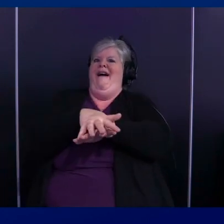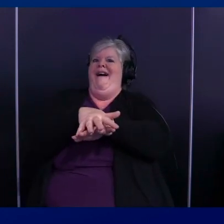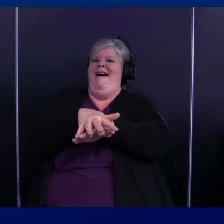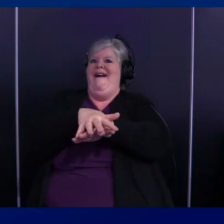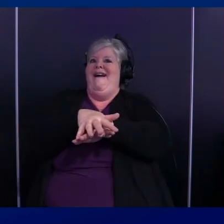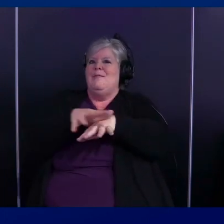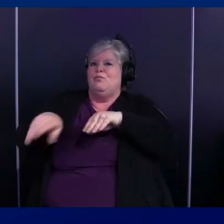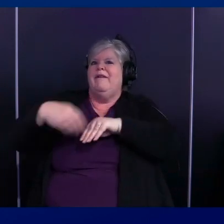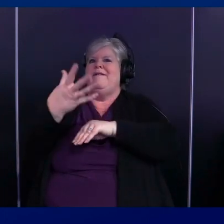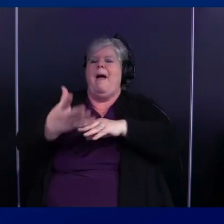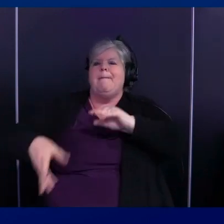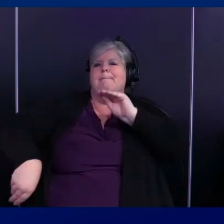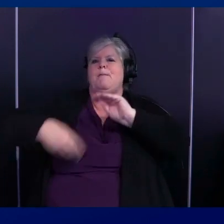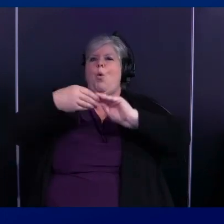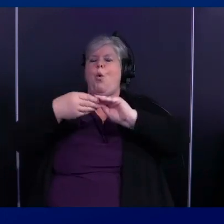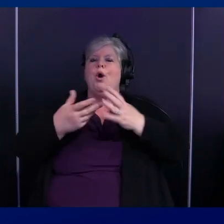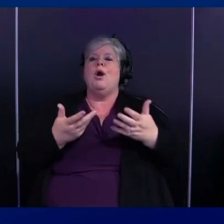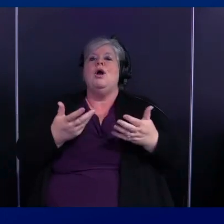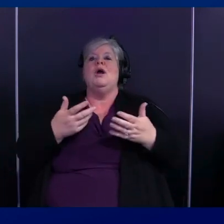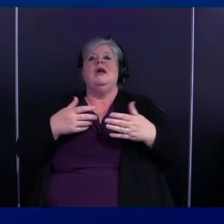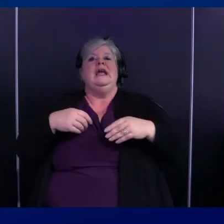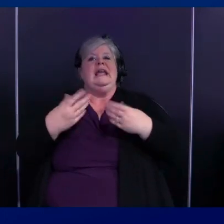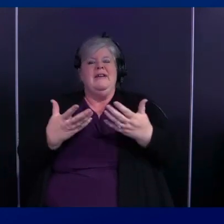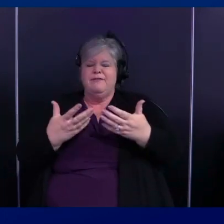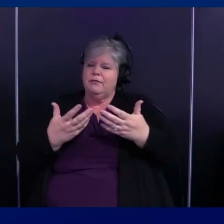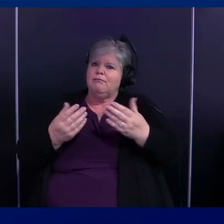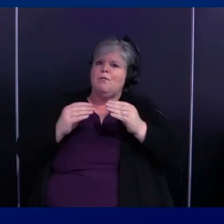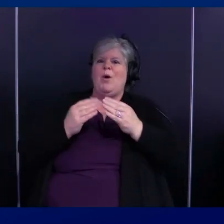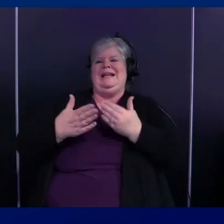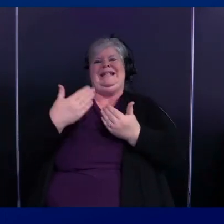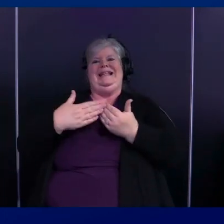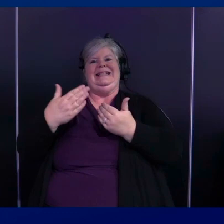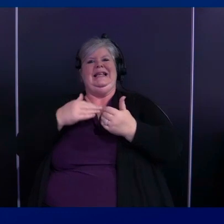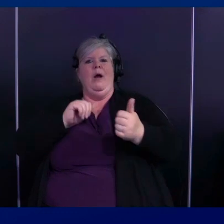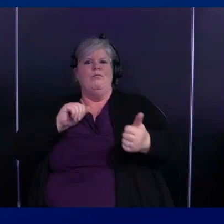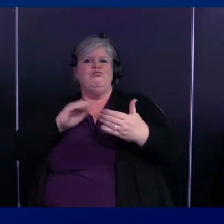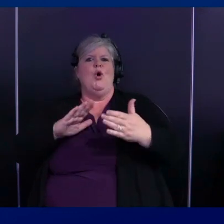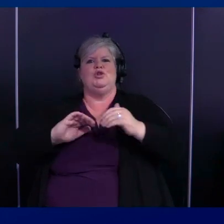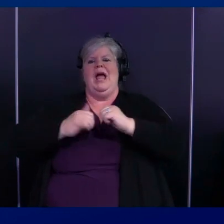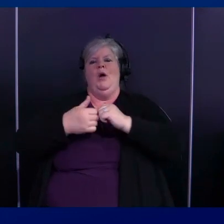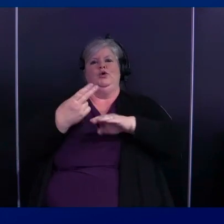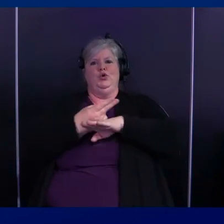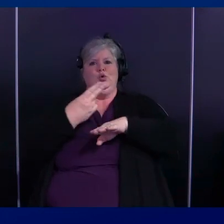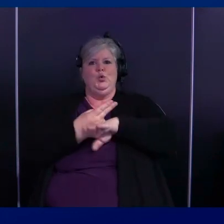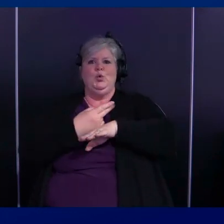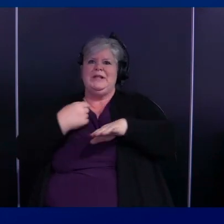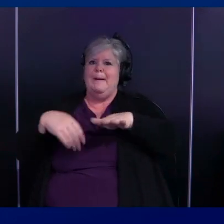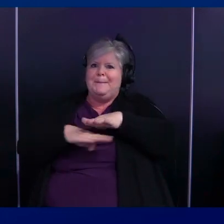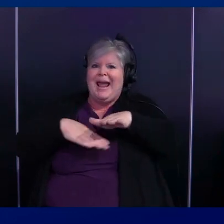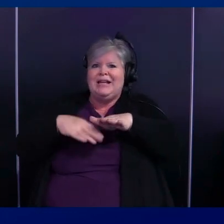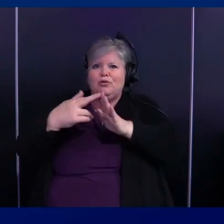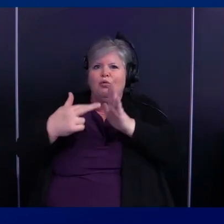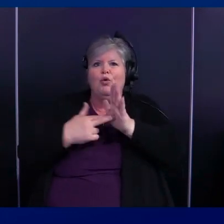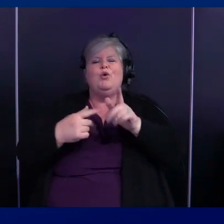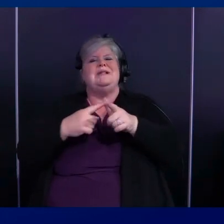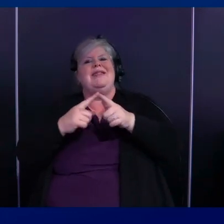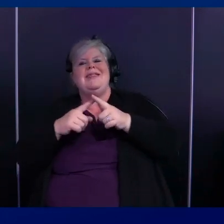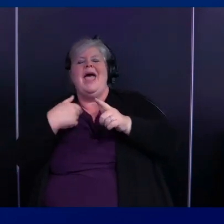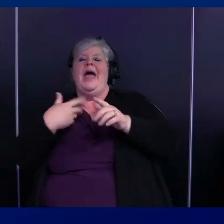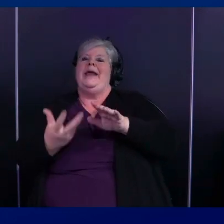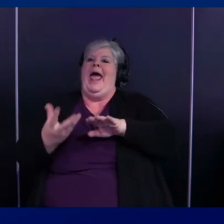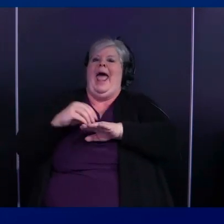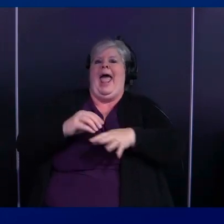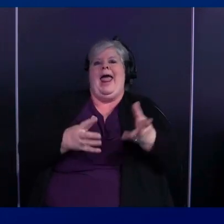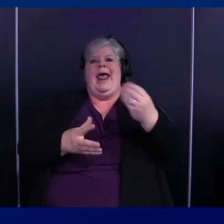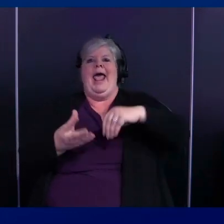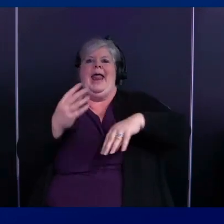customers an easy way to stand up those rules and plumb them into notifications. So customers don't